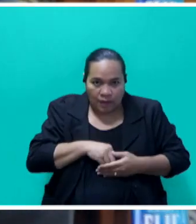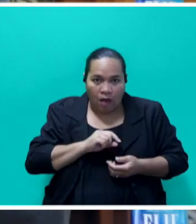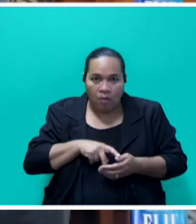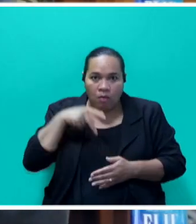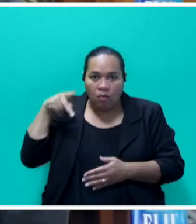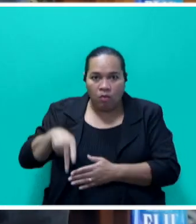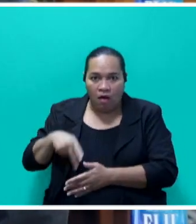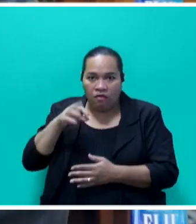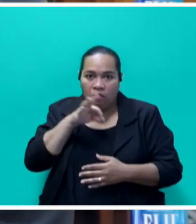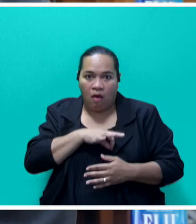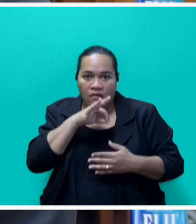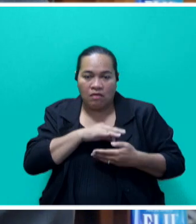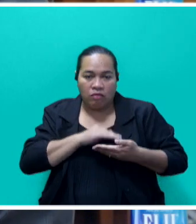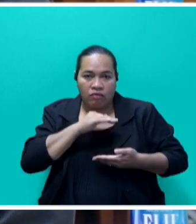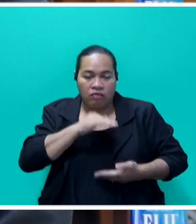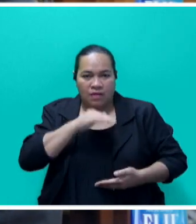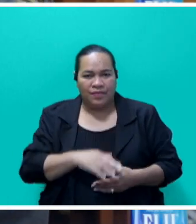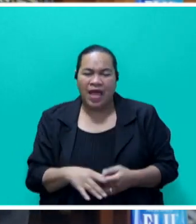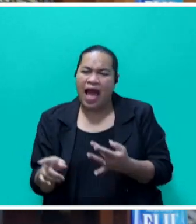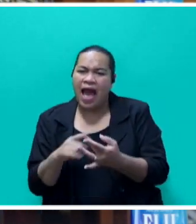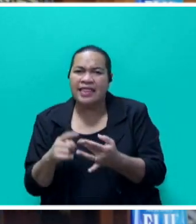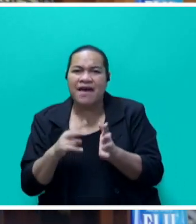other component is the Vienna